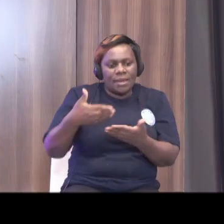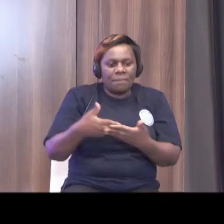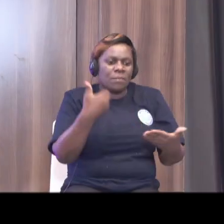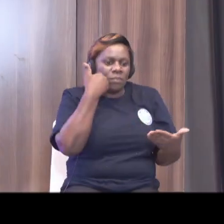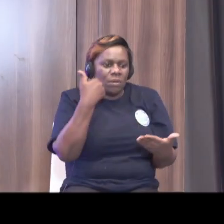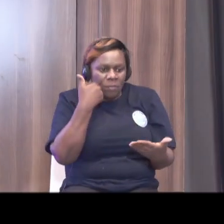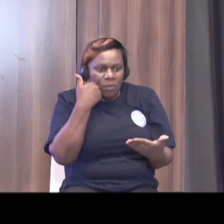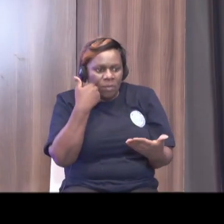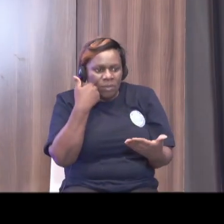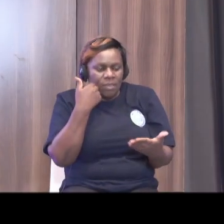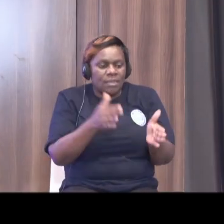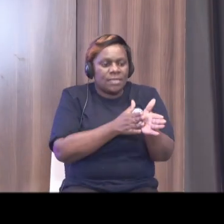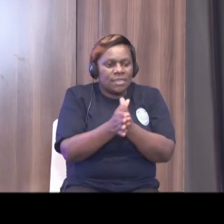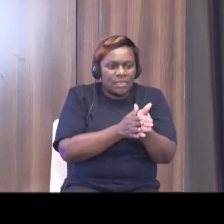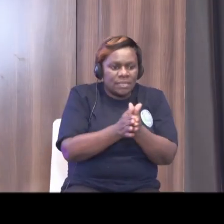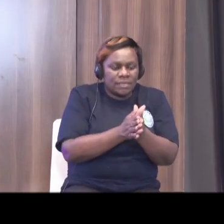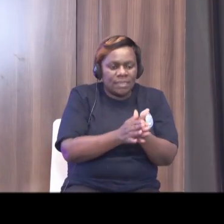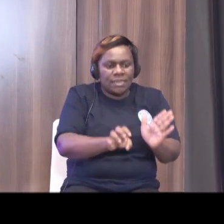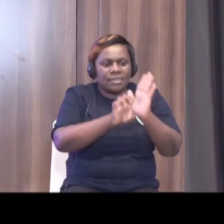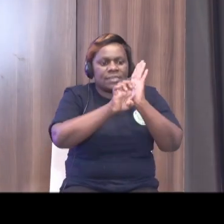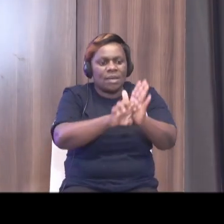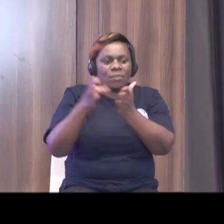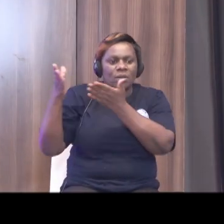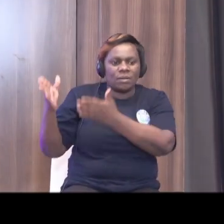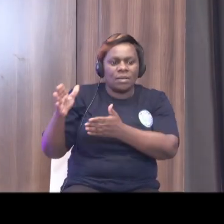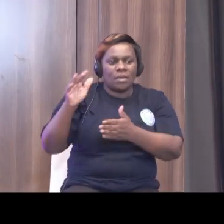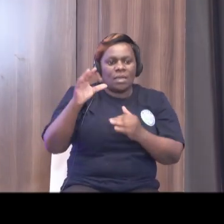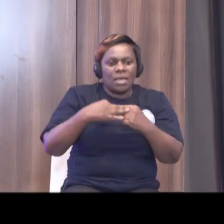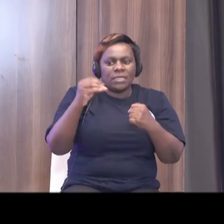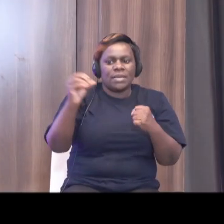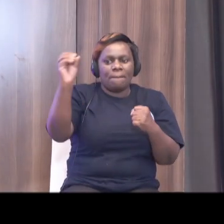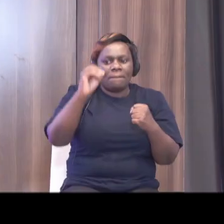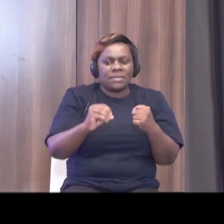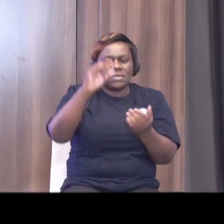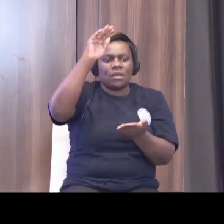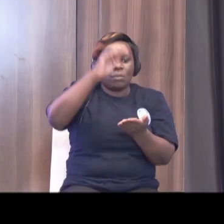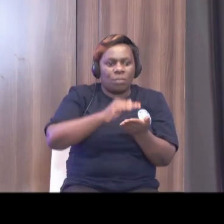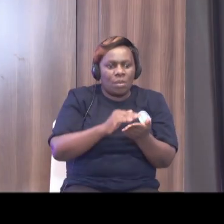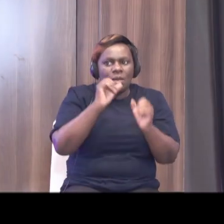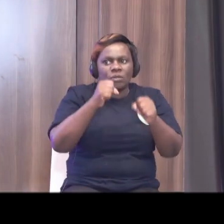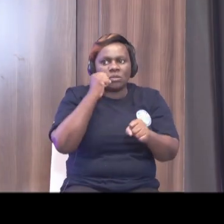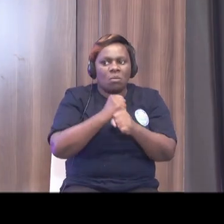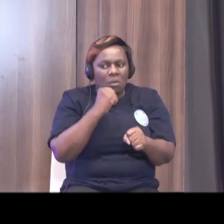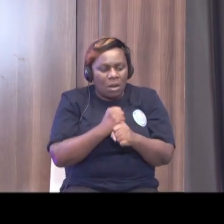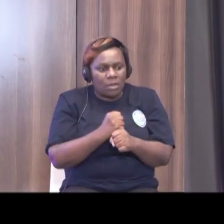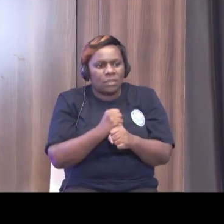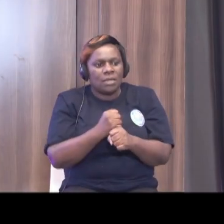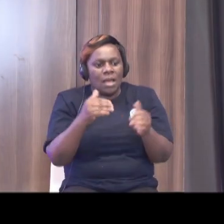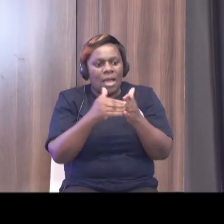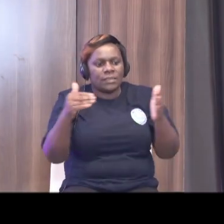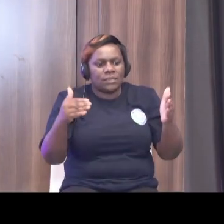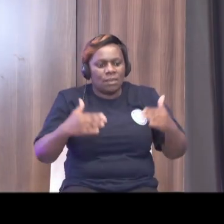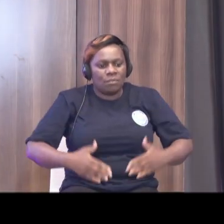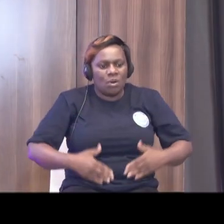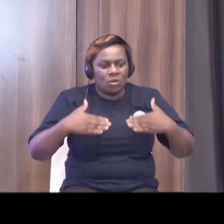risk reduction of interest. The example here is an 80% reduction, and you can walk that over on the antibody concentration